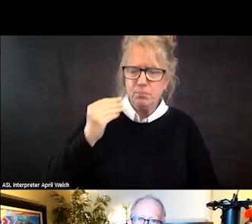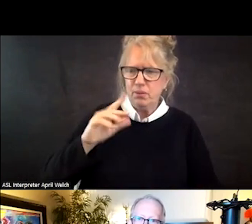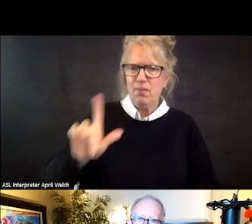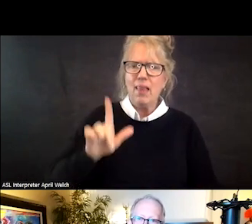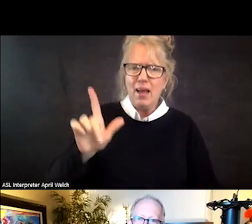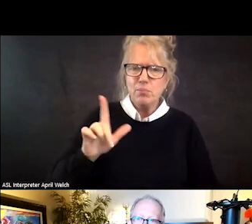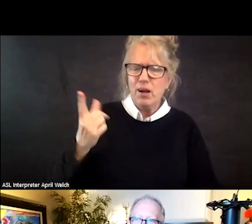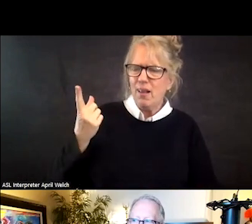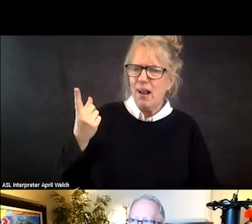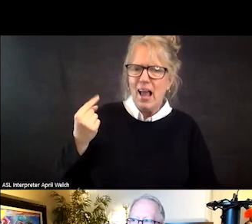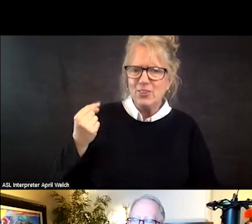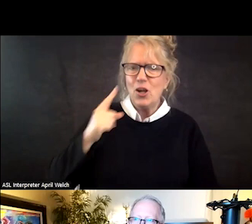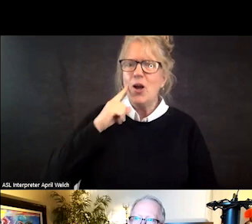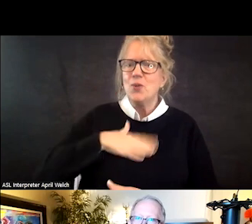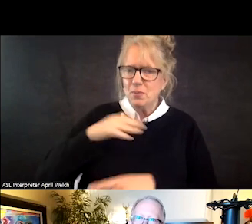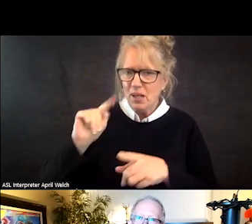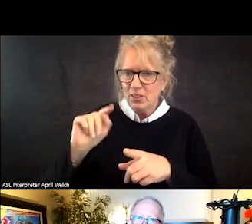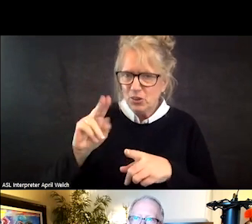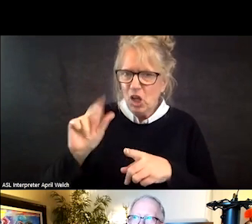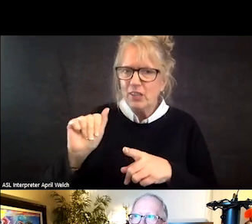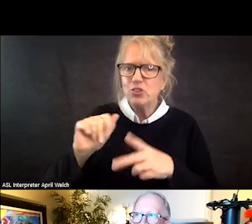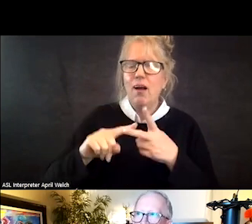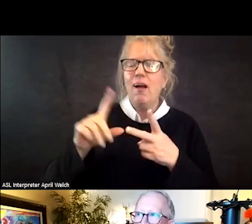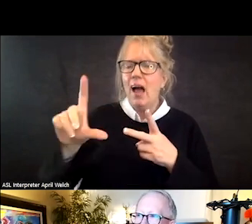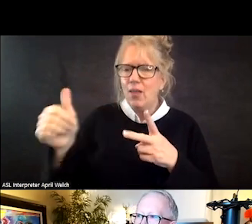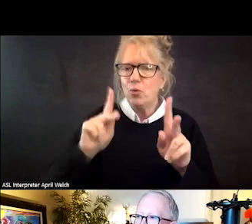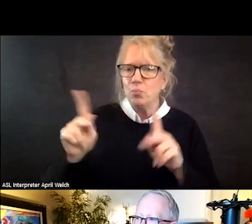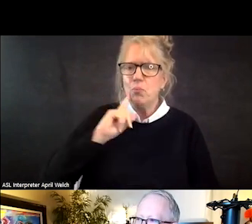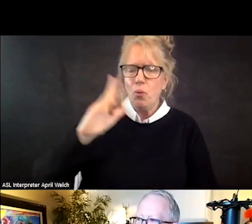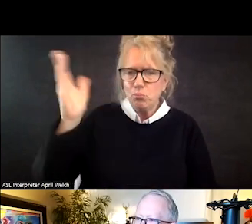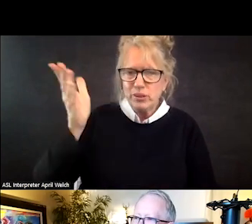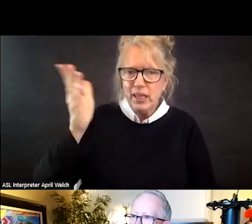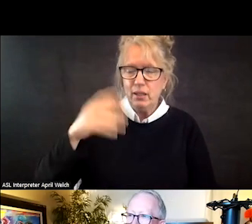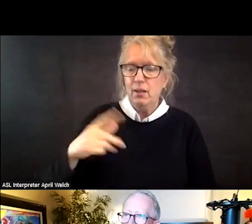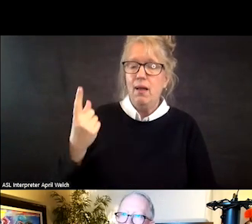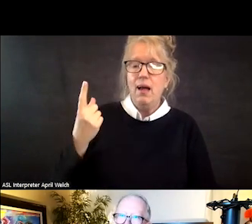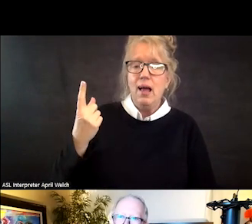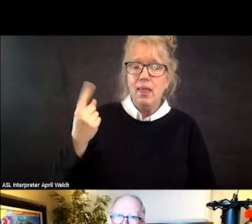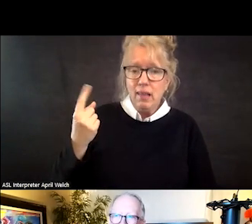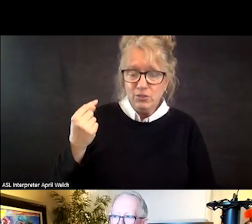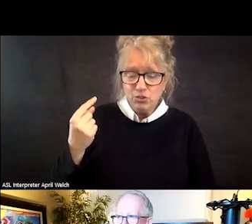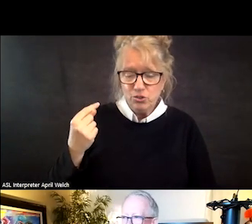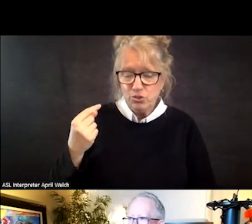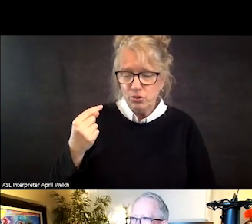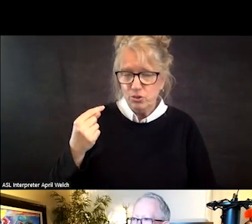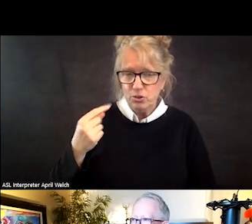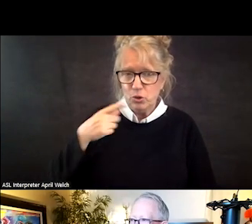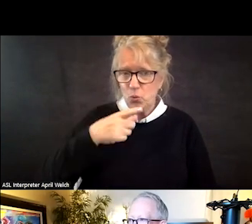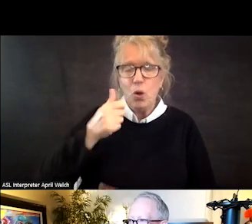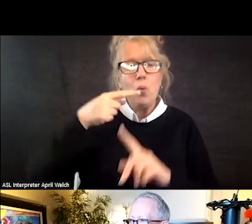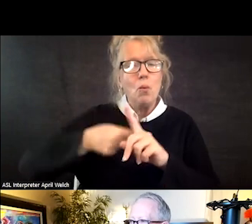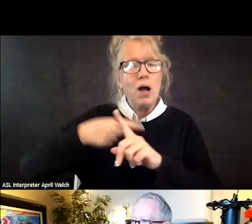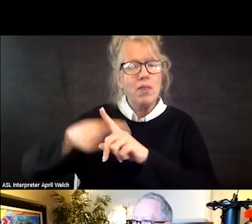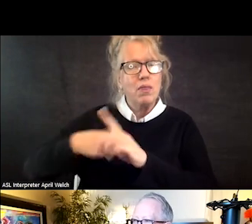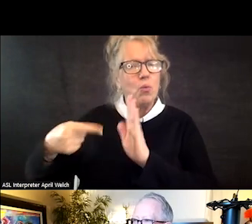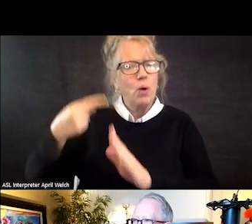year, and so appreciate Tanja and others presenting. Last year, we were doing about one of these a month. We had